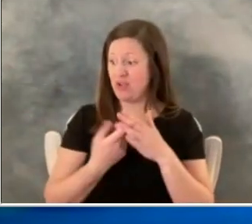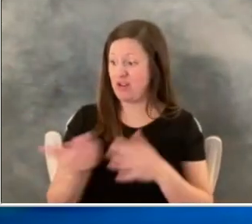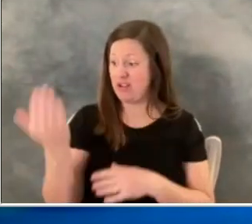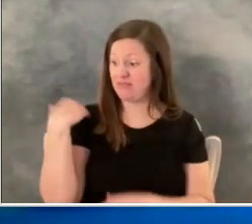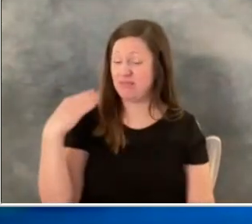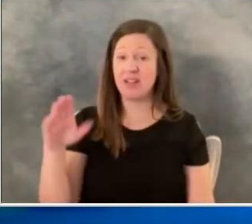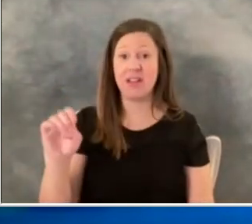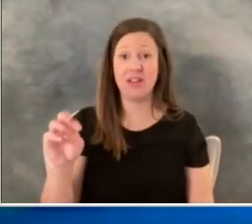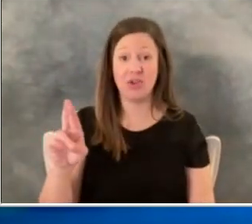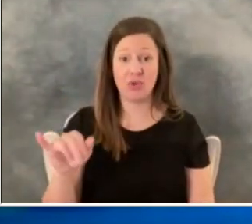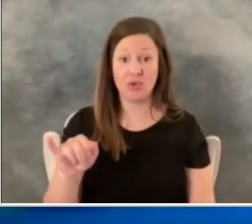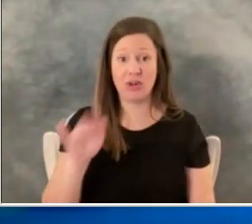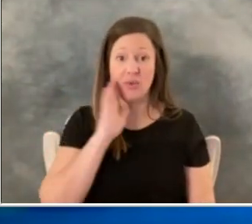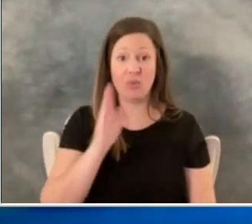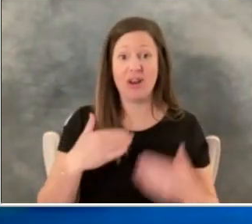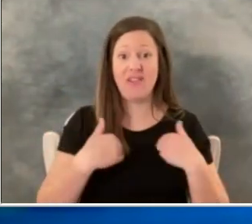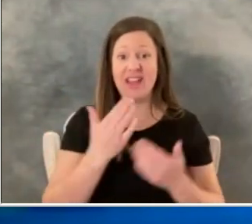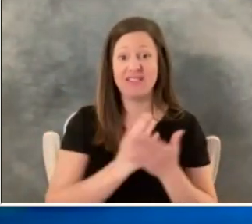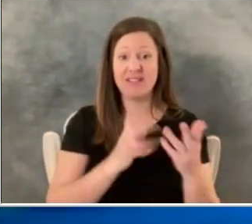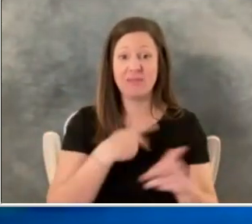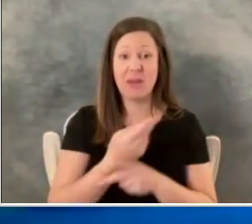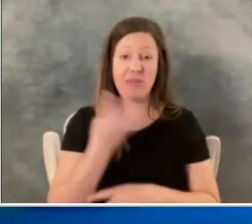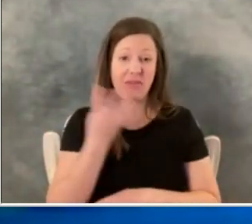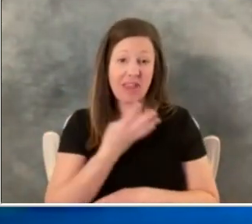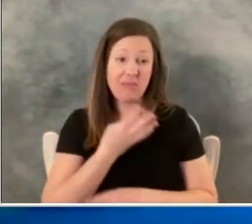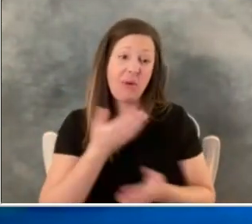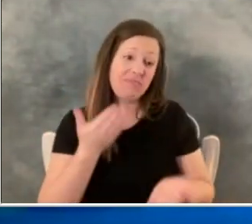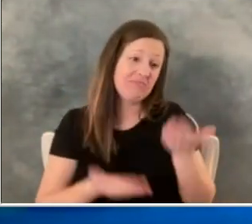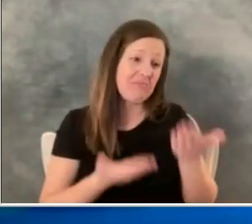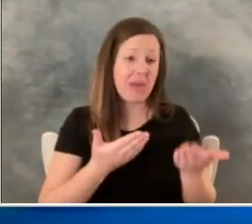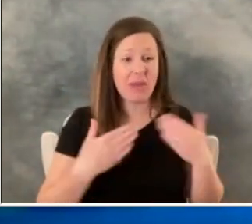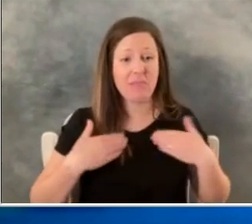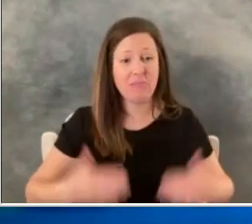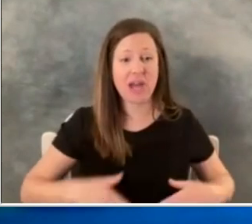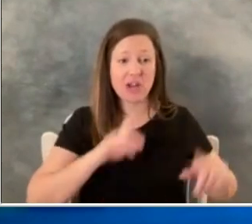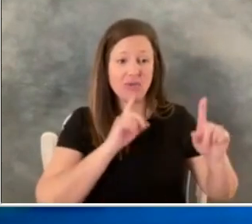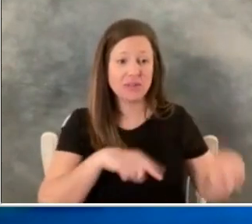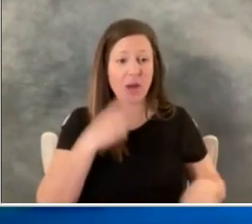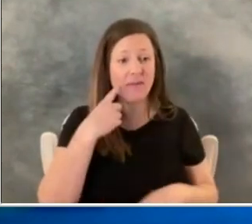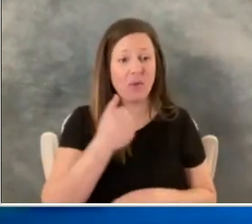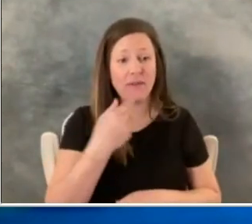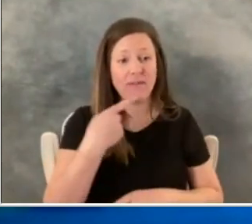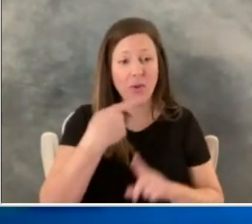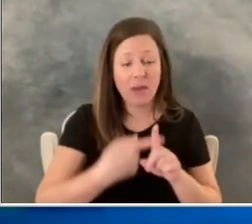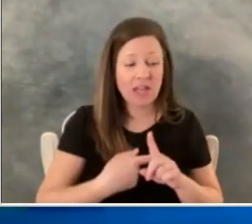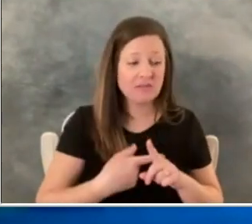gotten some type of chemotherapy. He may have responded for a few months or maybe 6 months.